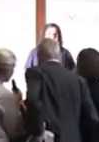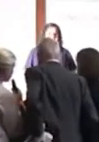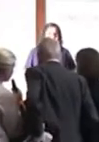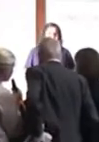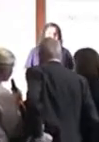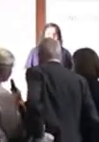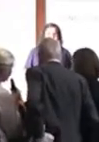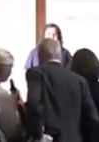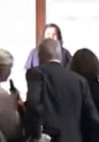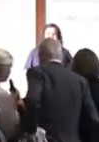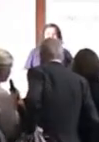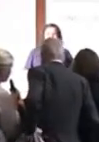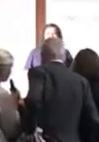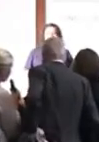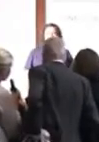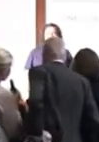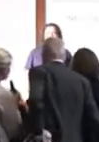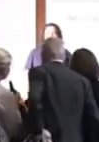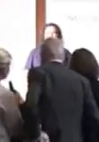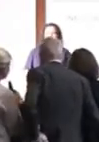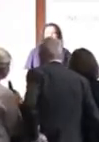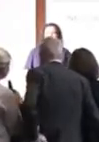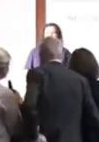Testing. Testing.